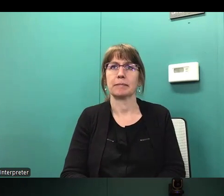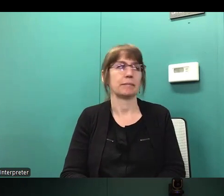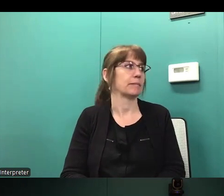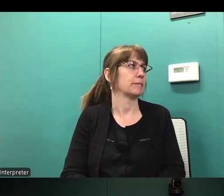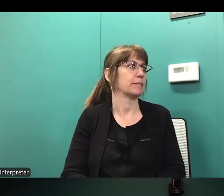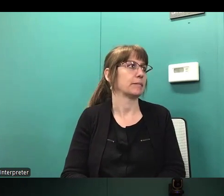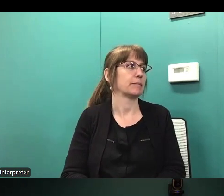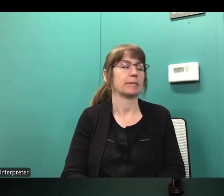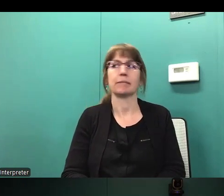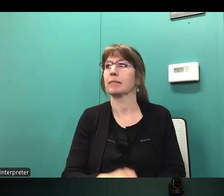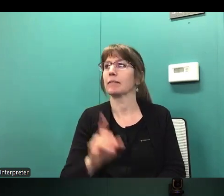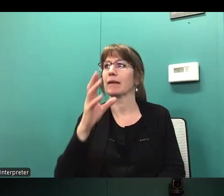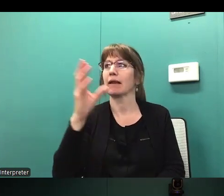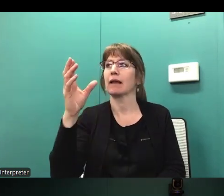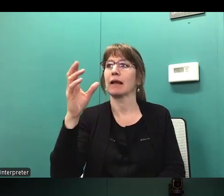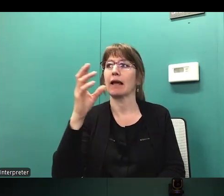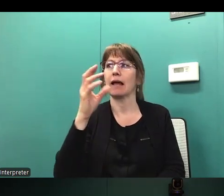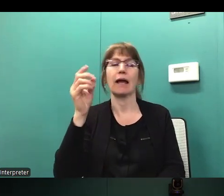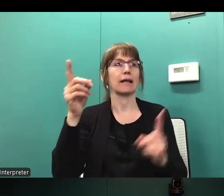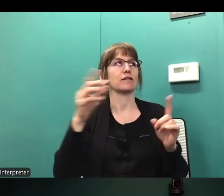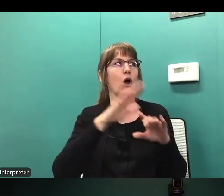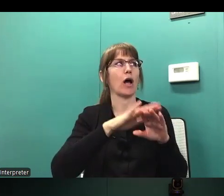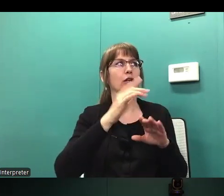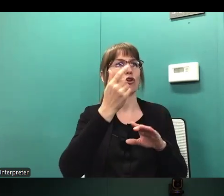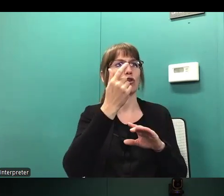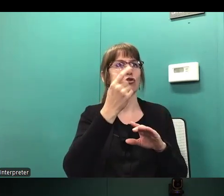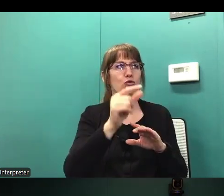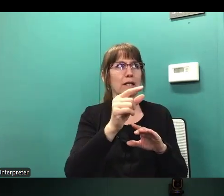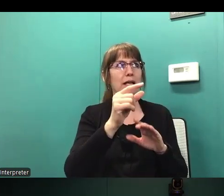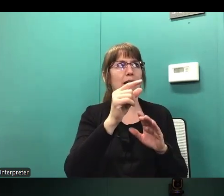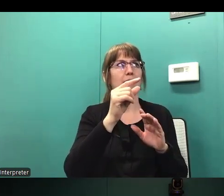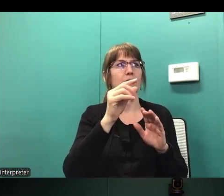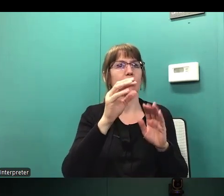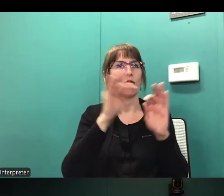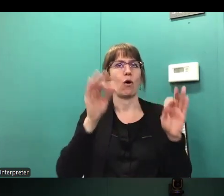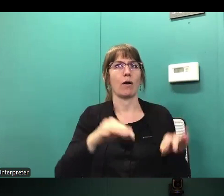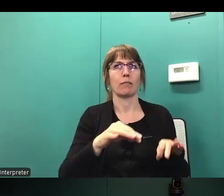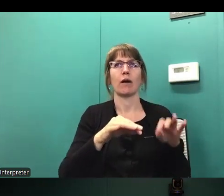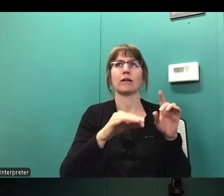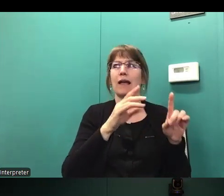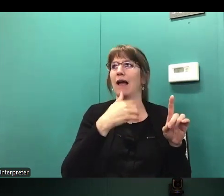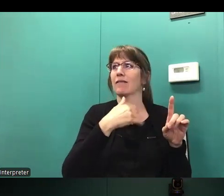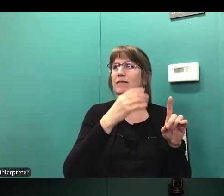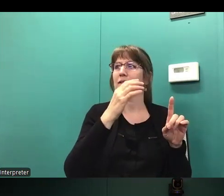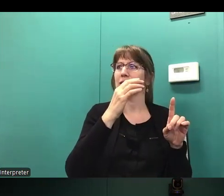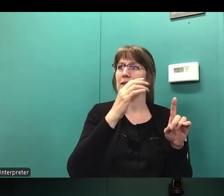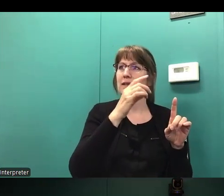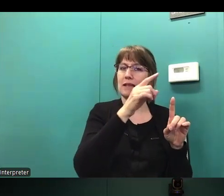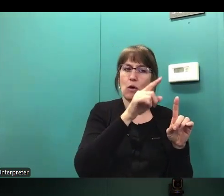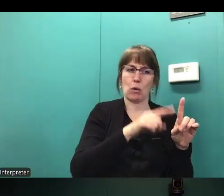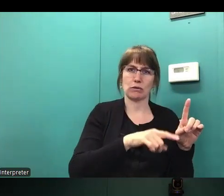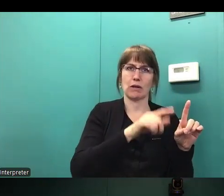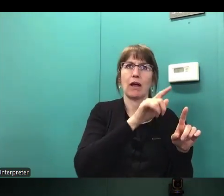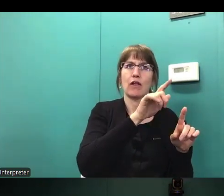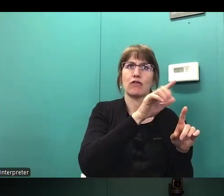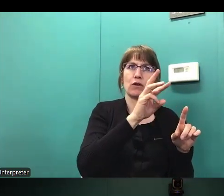And it's on the green form. 36 to 42 months. So 36 to 42 months. So this kid's 7. And we're